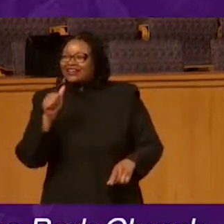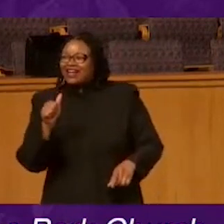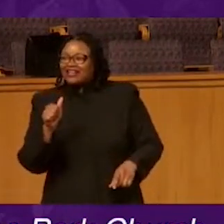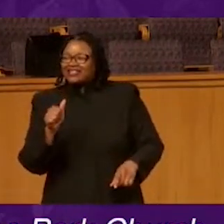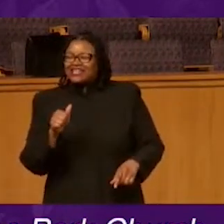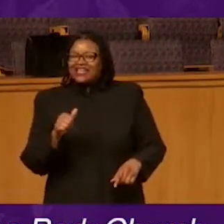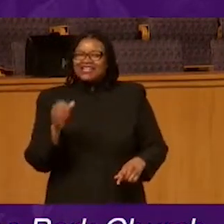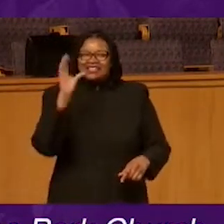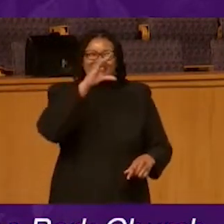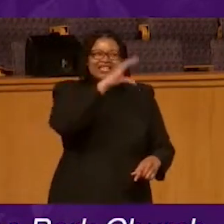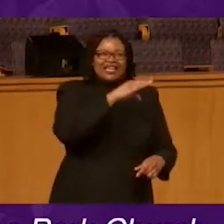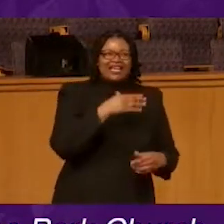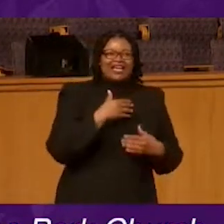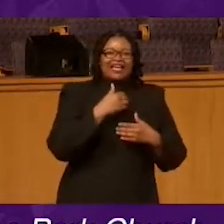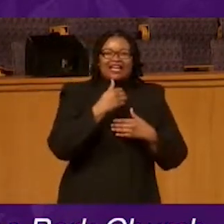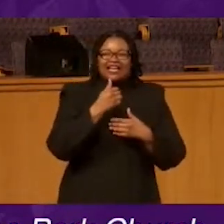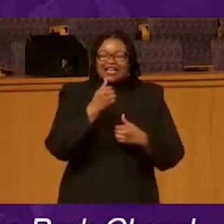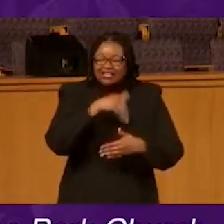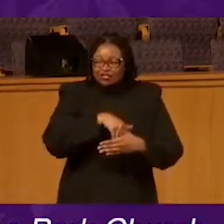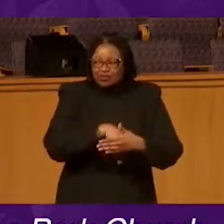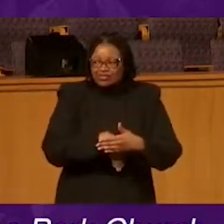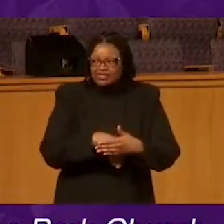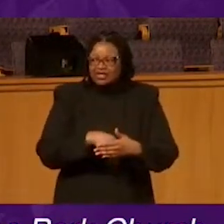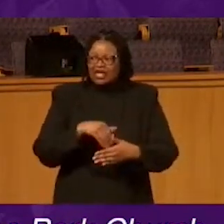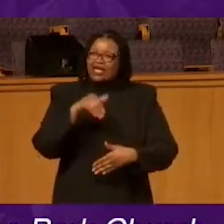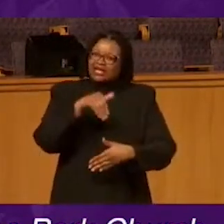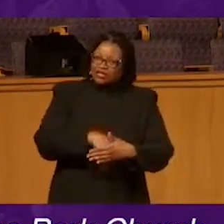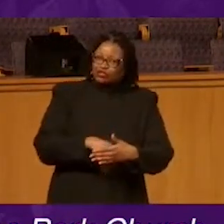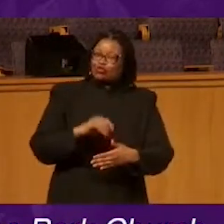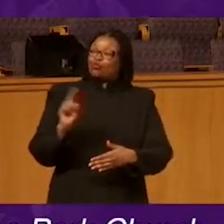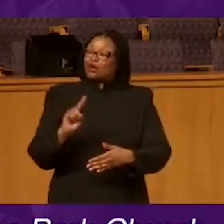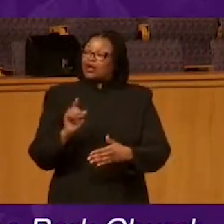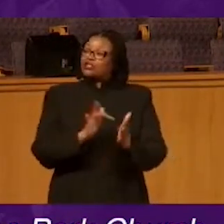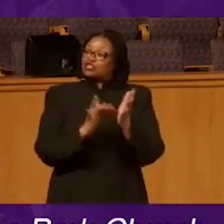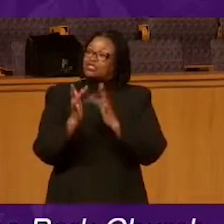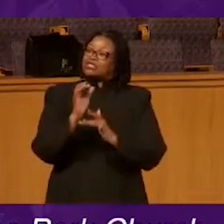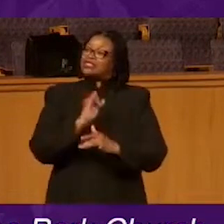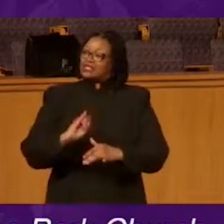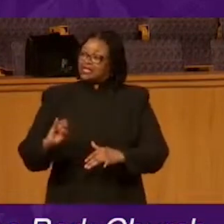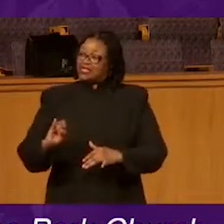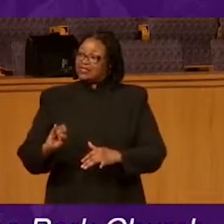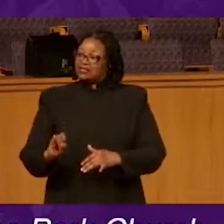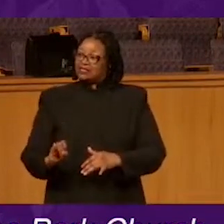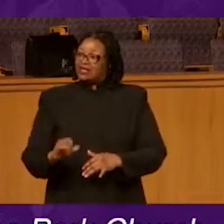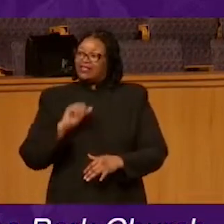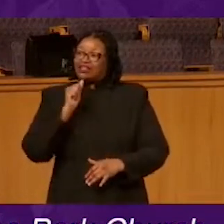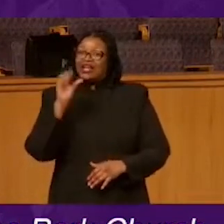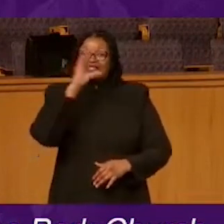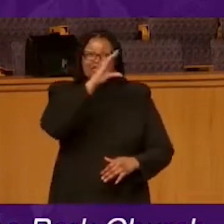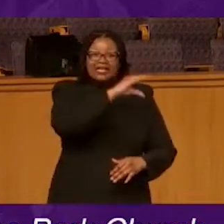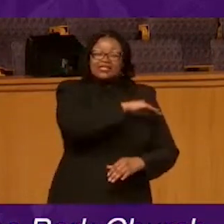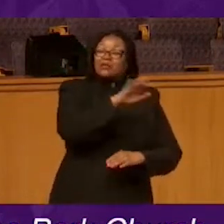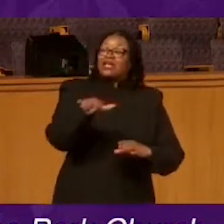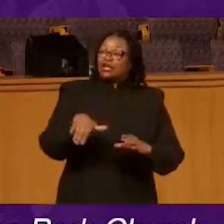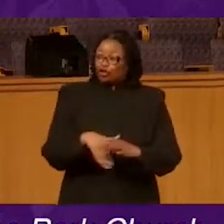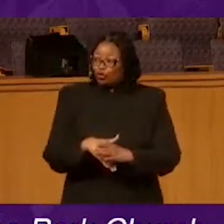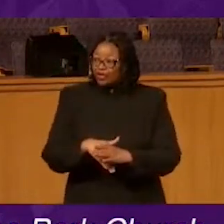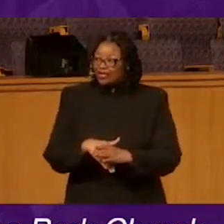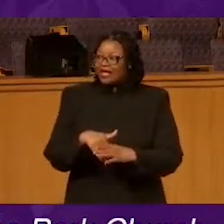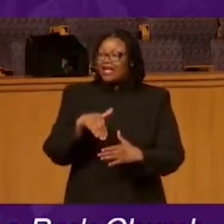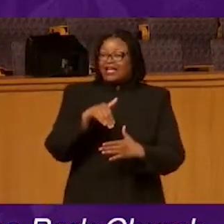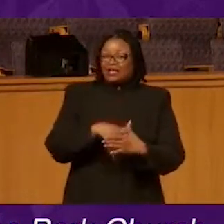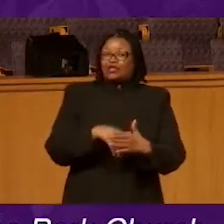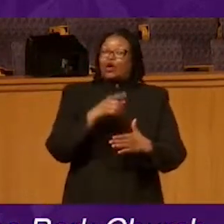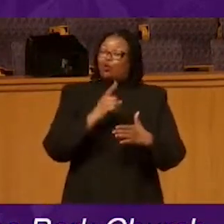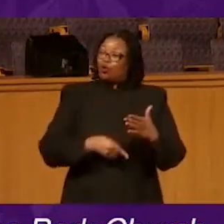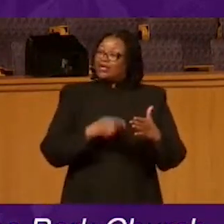entrance into where he is. They're not seeking to be included in the midst of what he's doing. They're